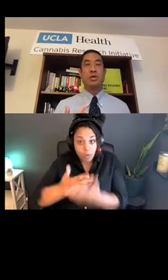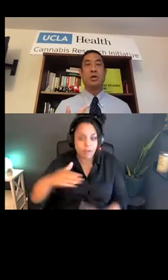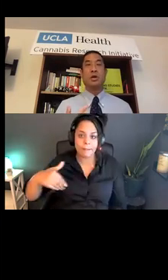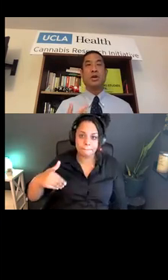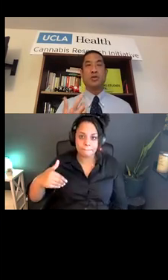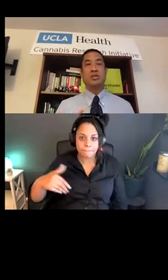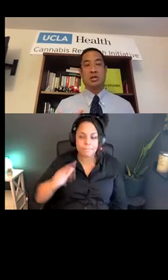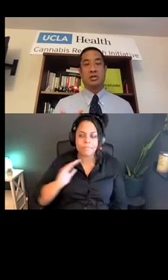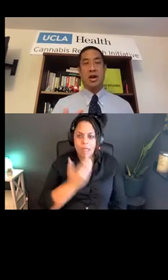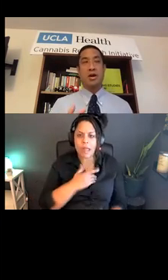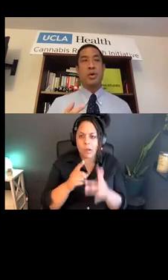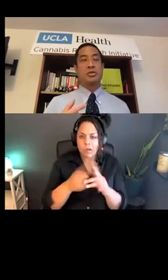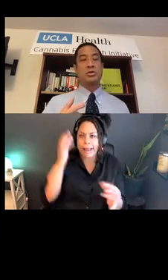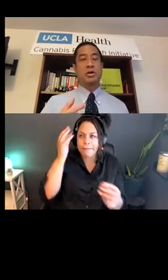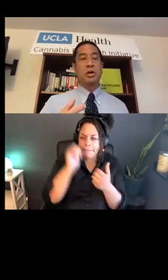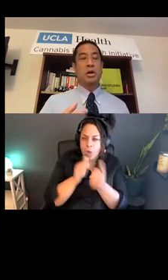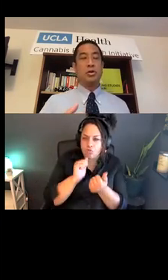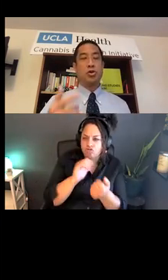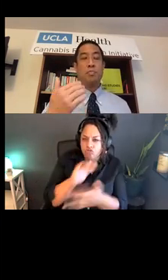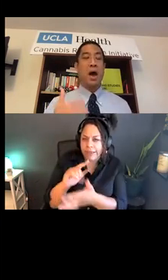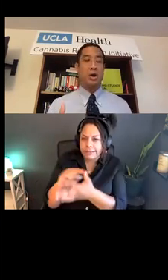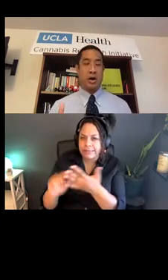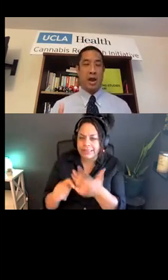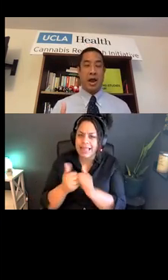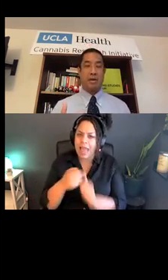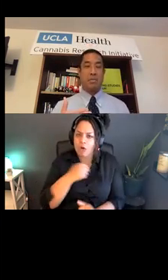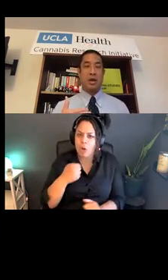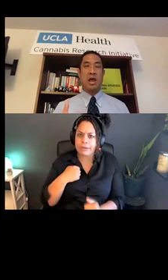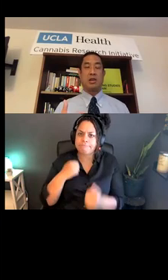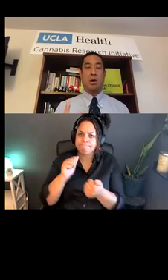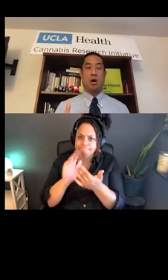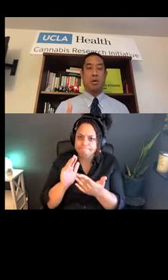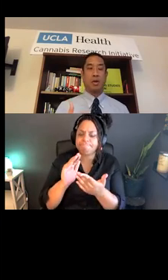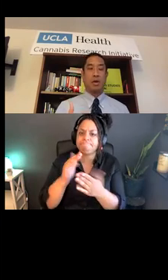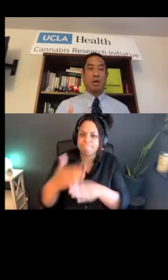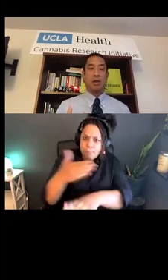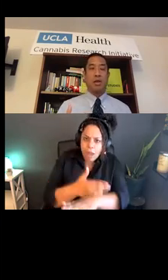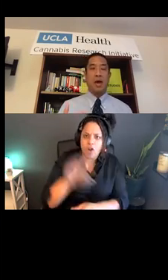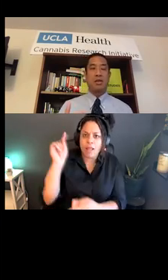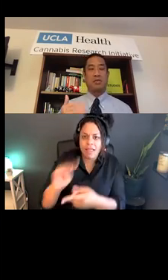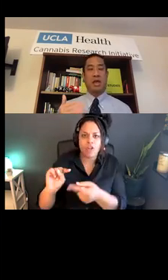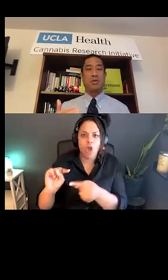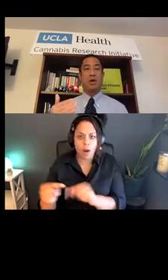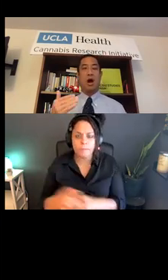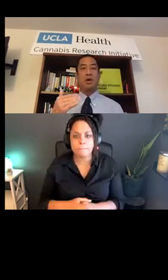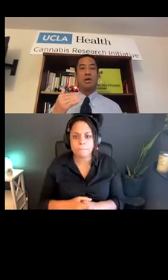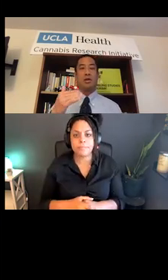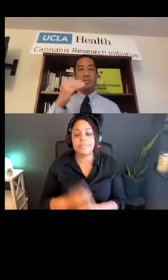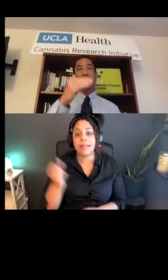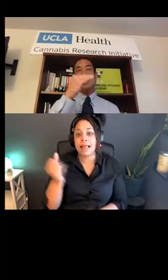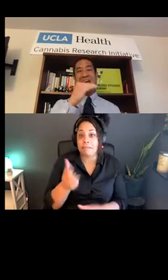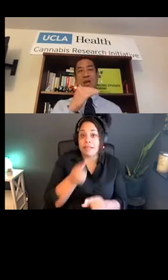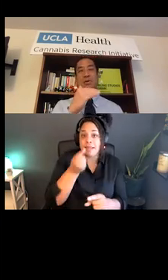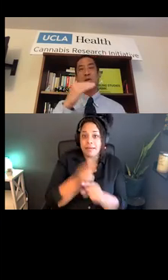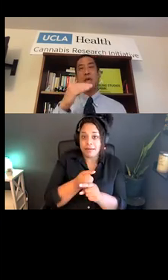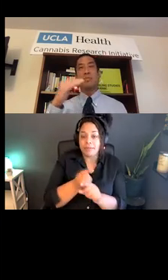do we address these? How do we actually do better at mitigating the harm? The impact of gambling on, the impact